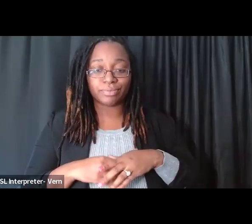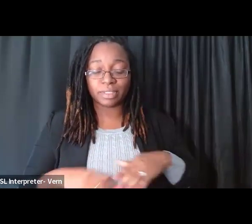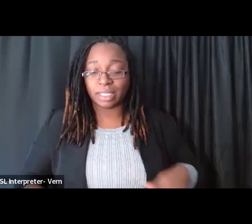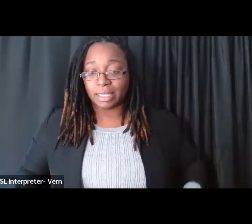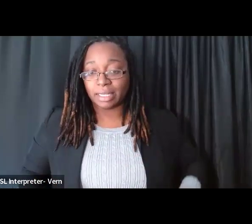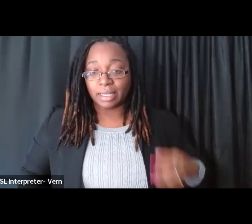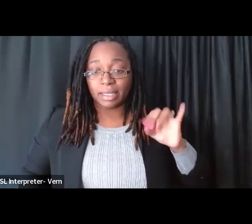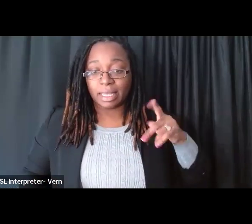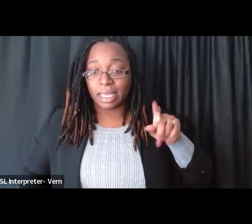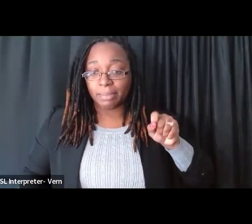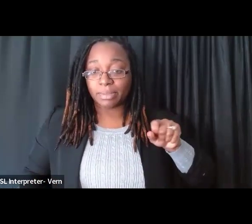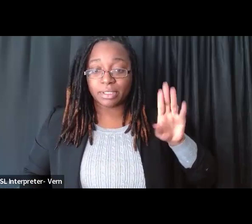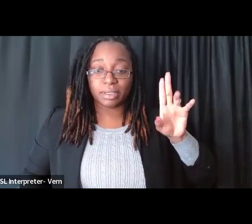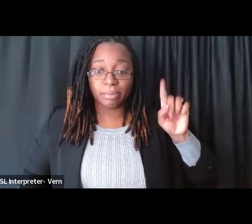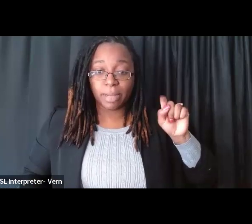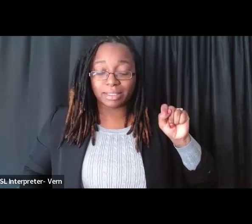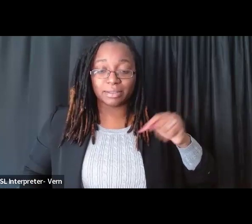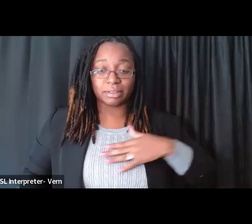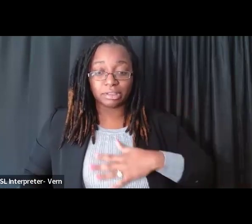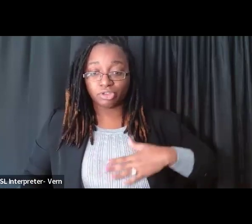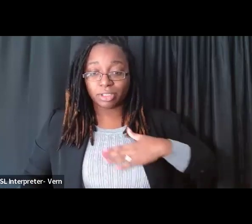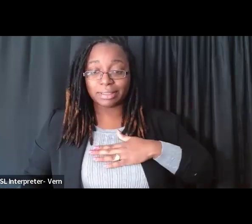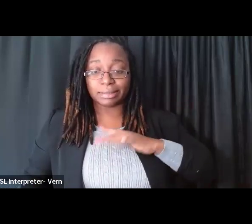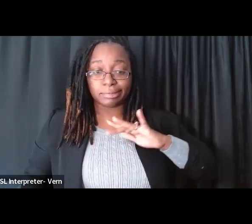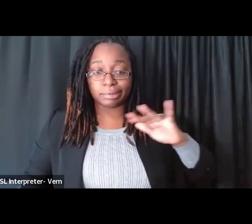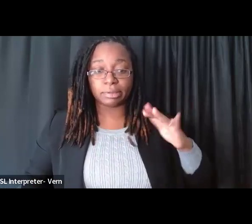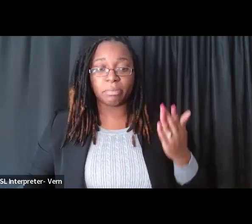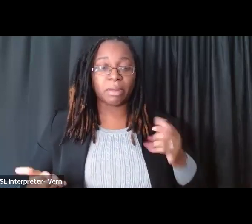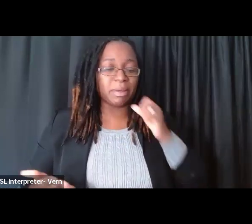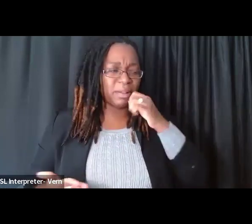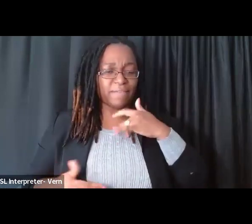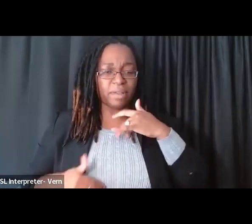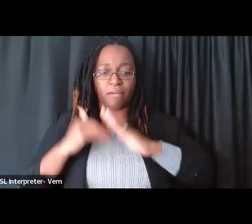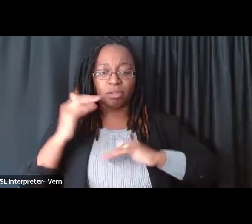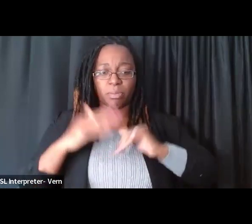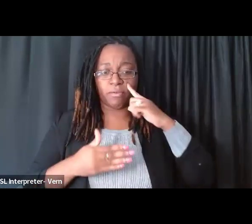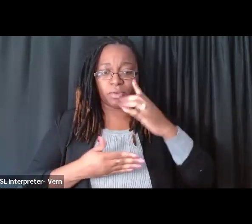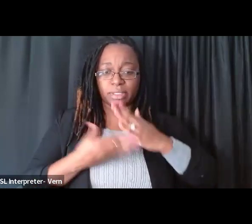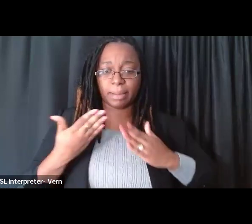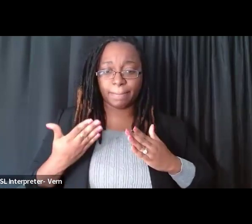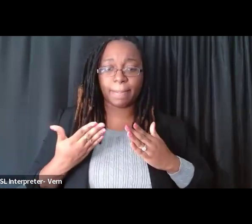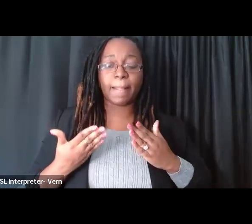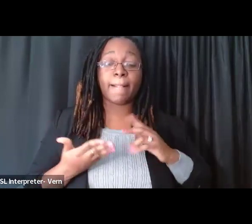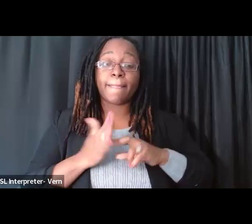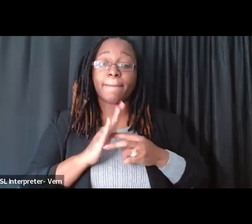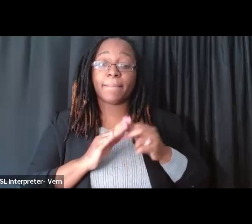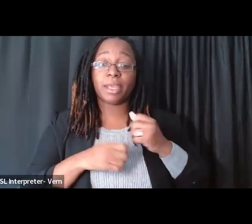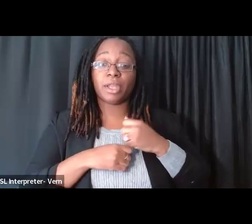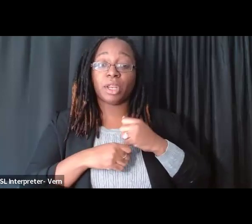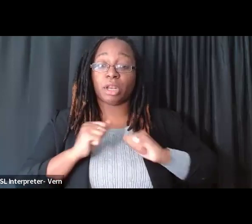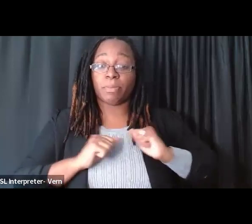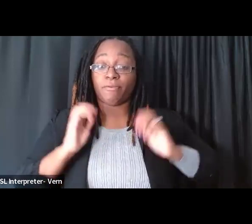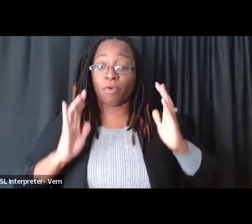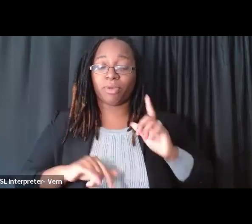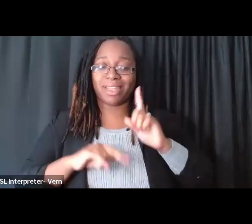etc., may prove uncomfortable or even dysphoric to some and prevent the performer from being able to work in an